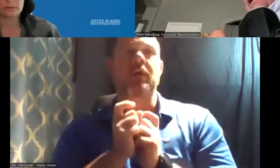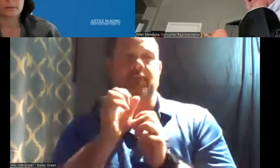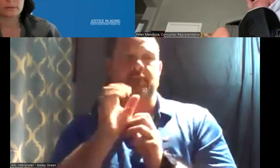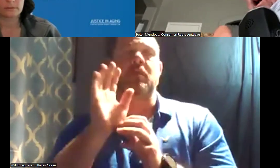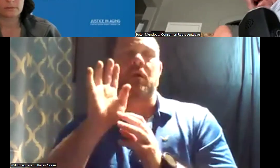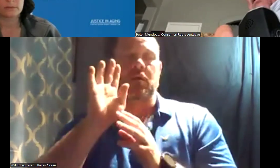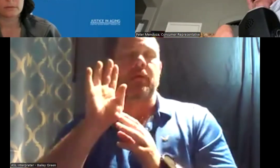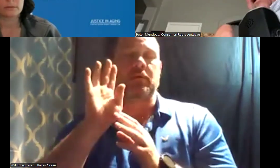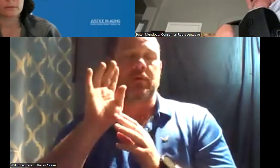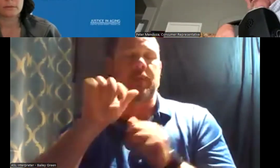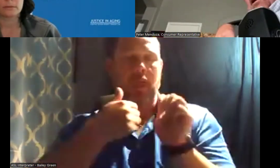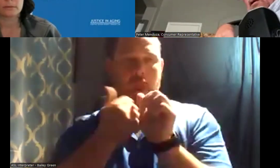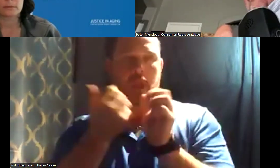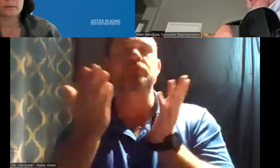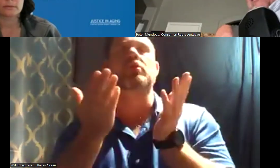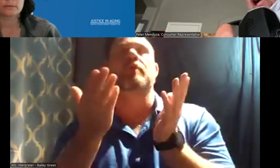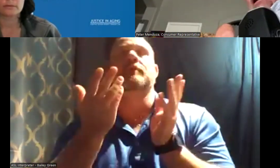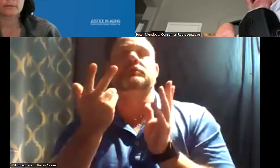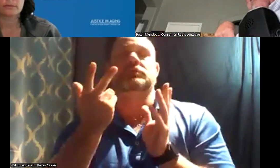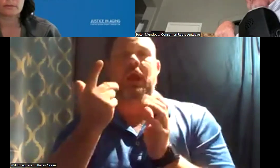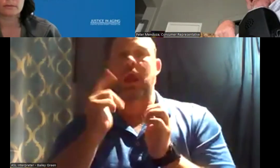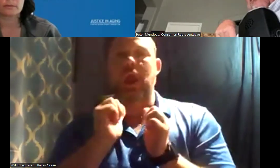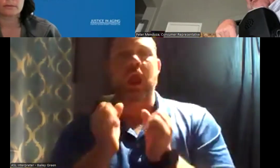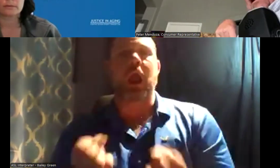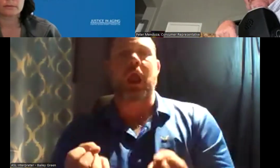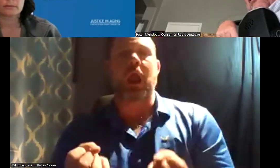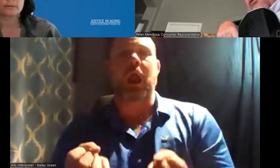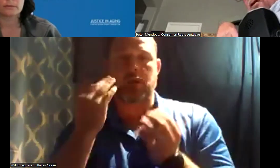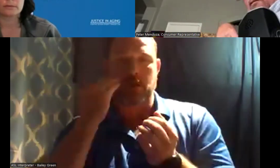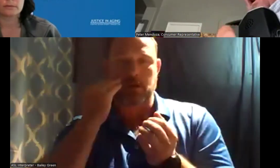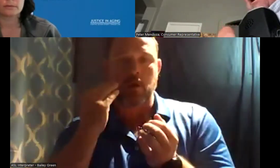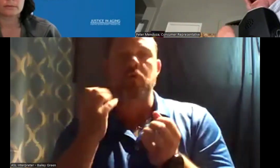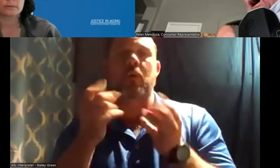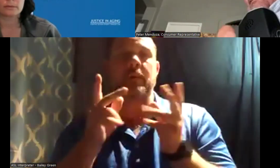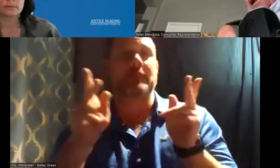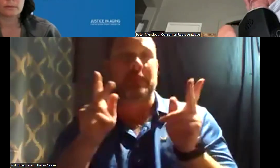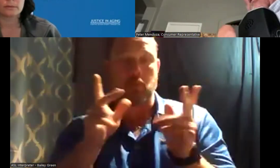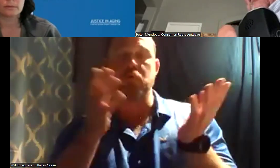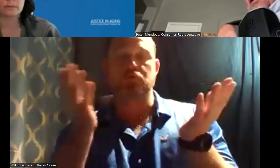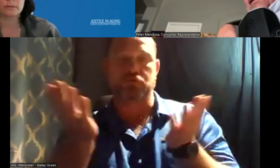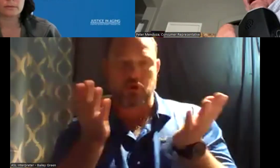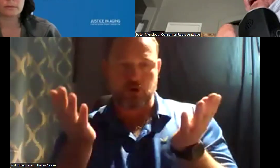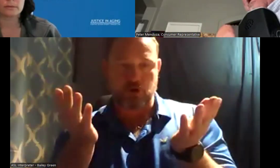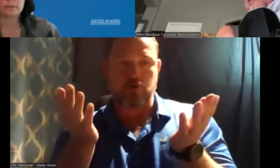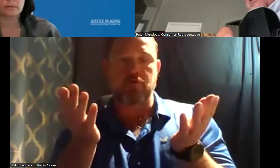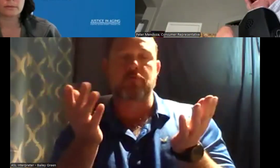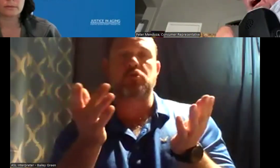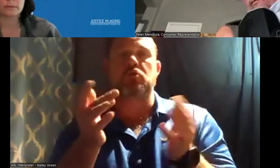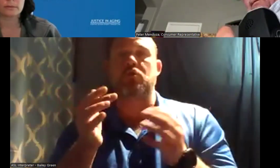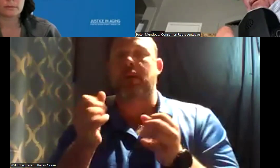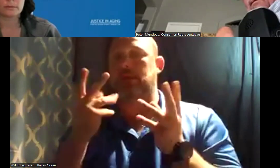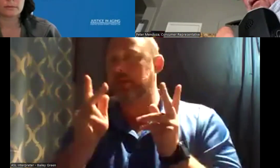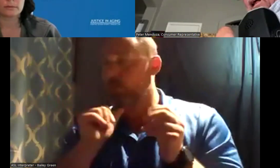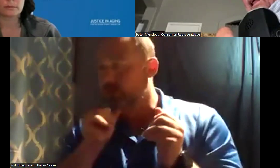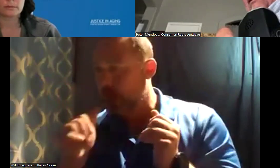program. I would like to know how many people were actually served, how many people were denied, how